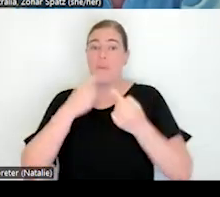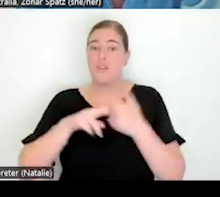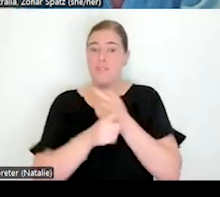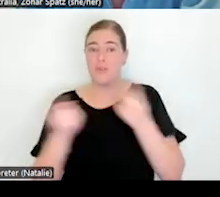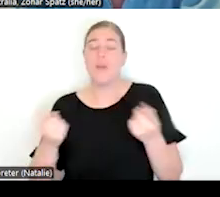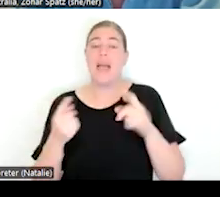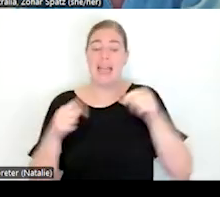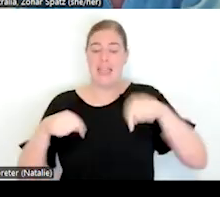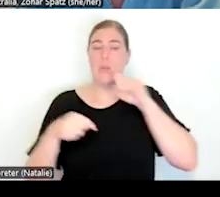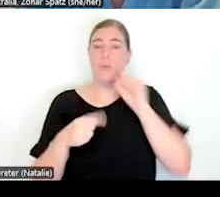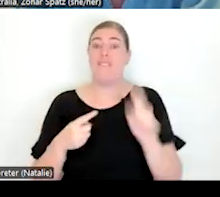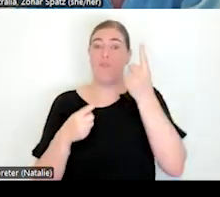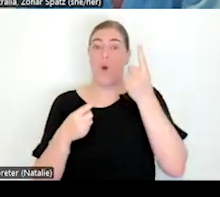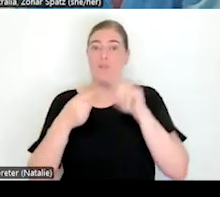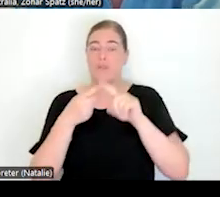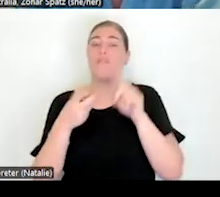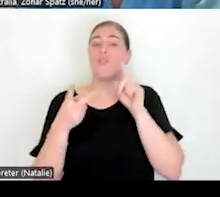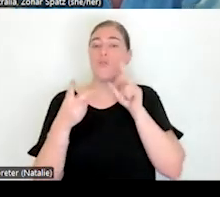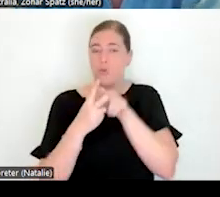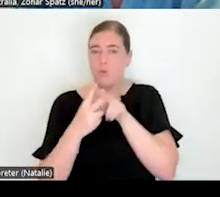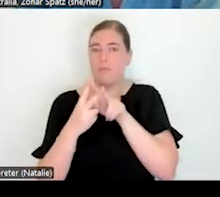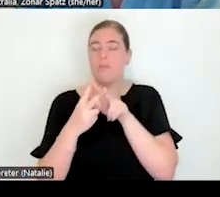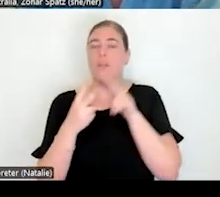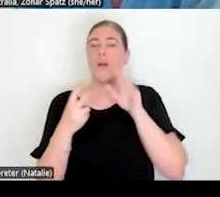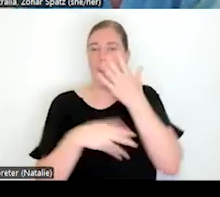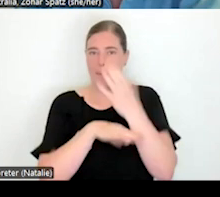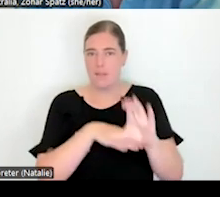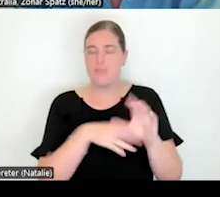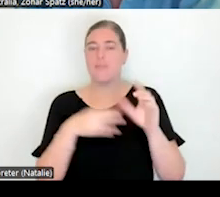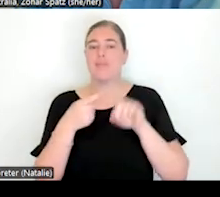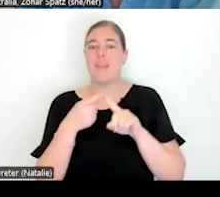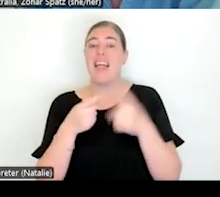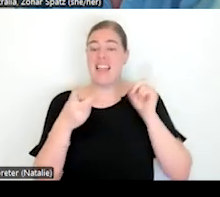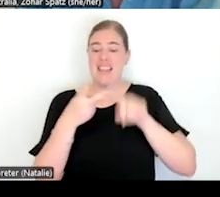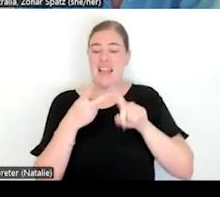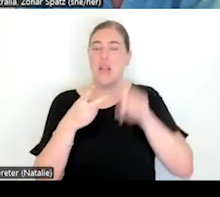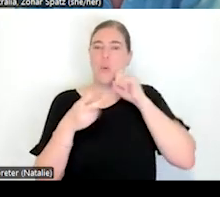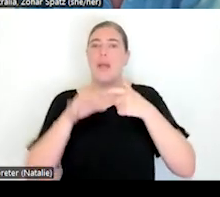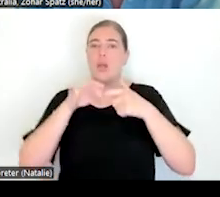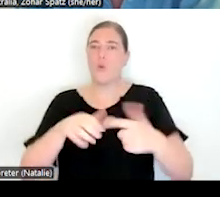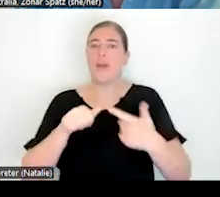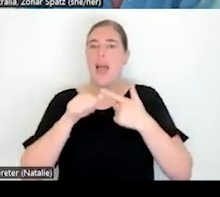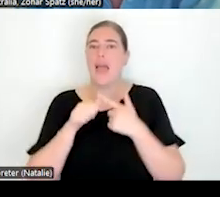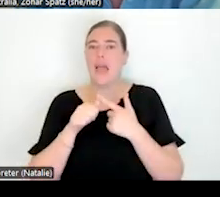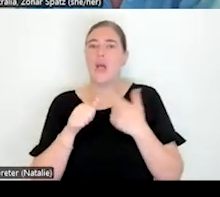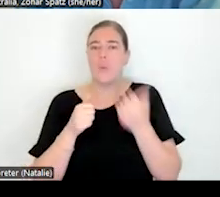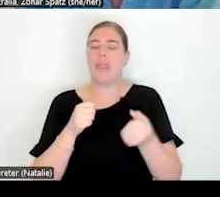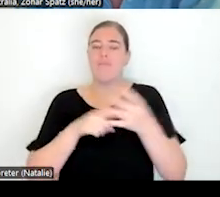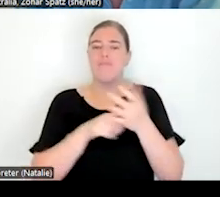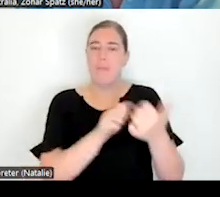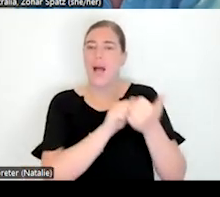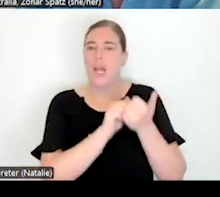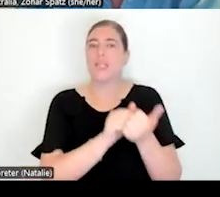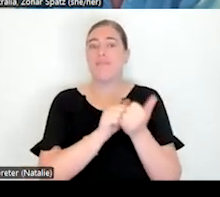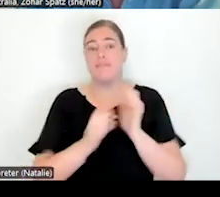two information webinars. The second webinar will actually be a Q&A with key partners where interested parties